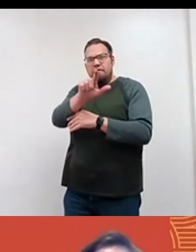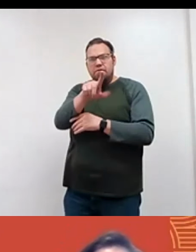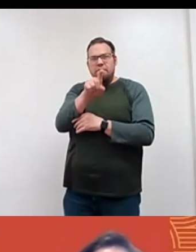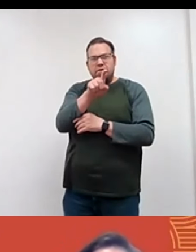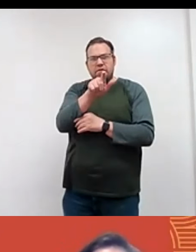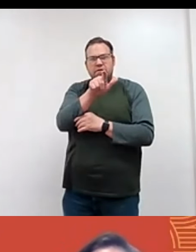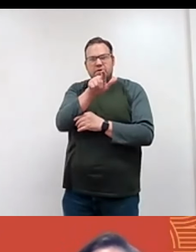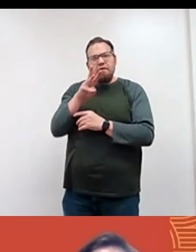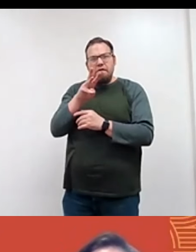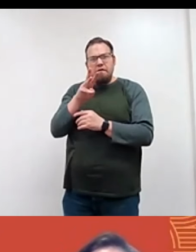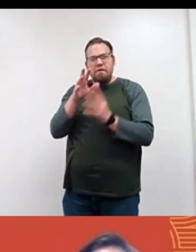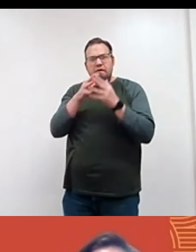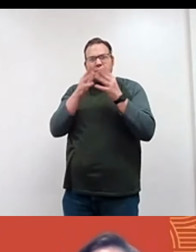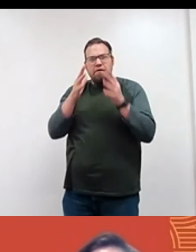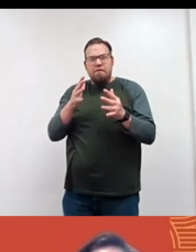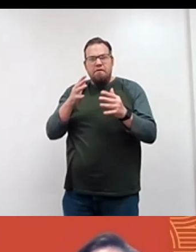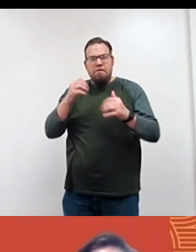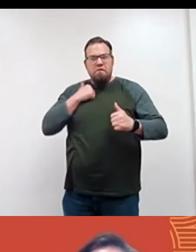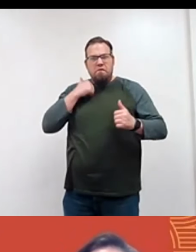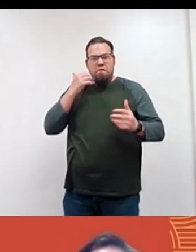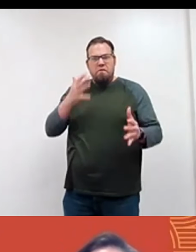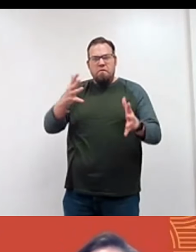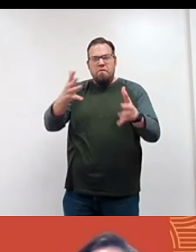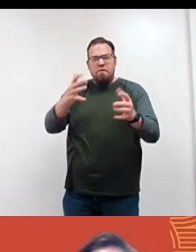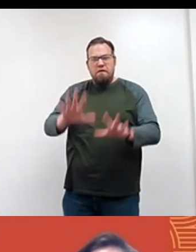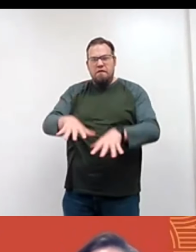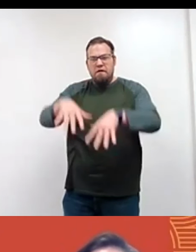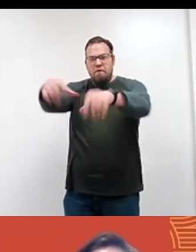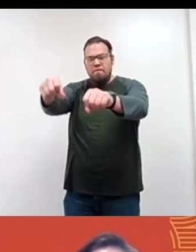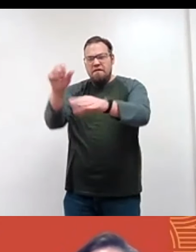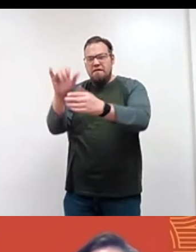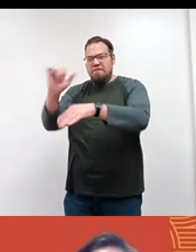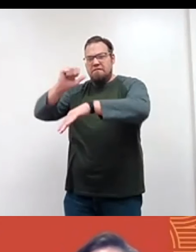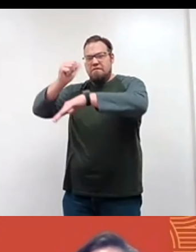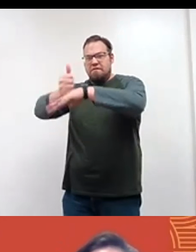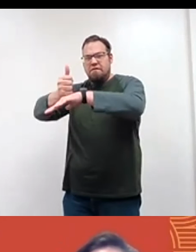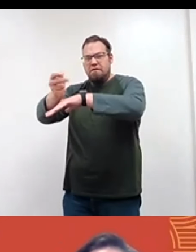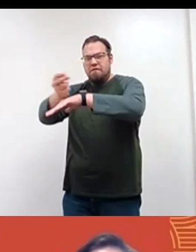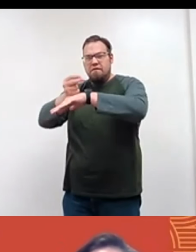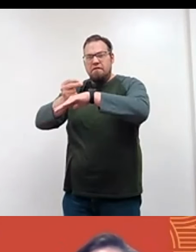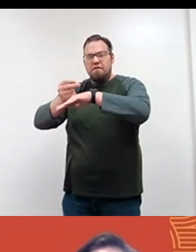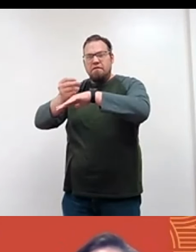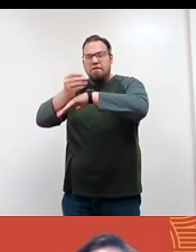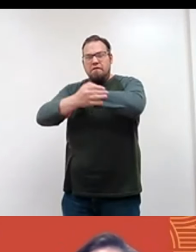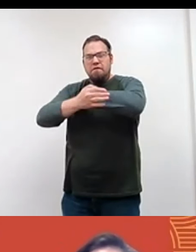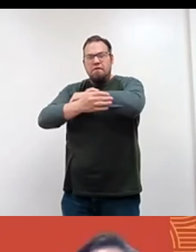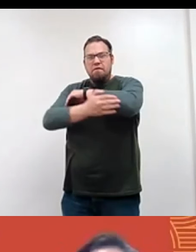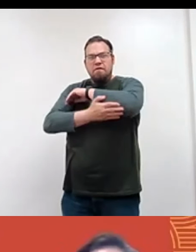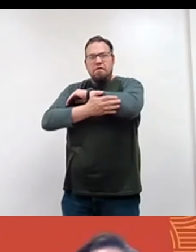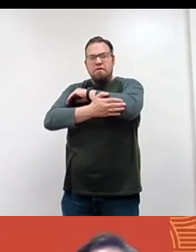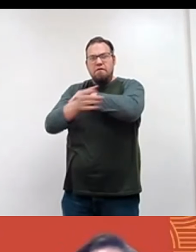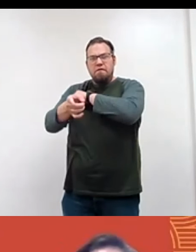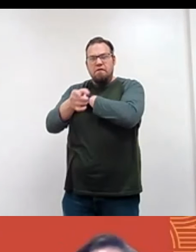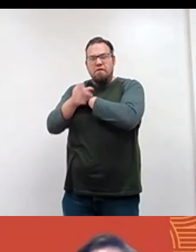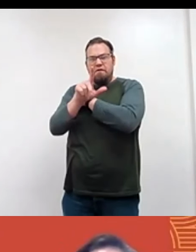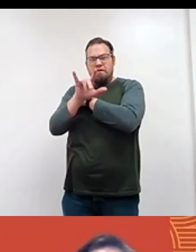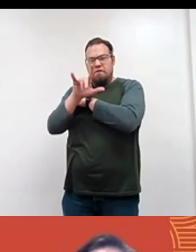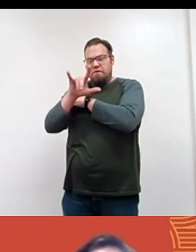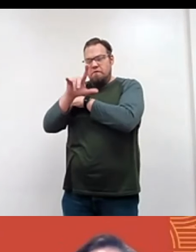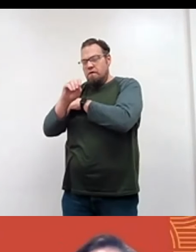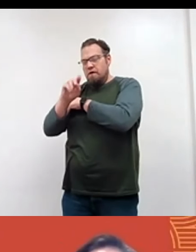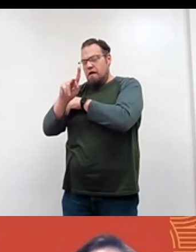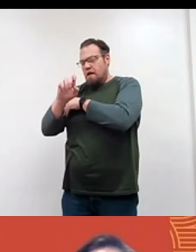126 American soldiers. We're going to take over the sovereign nation. And Queen Liliuokalani at the time did not want her people